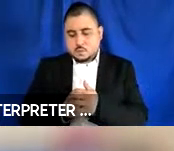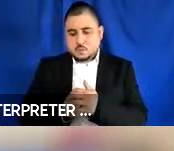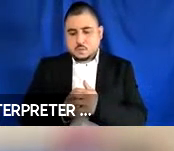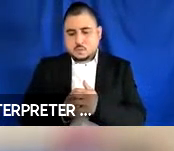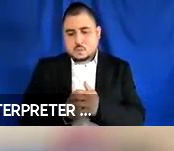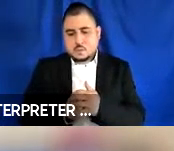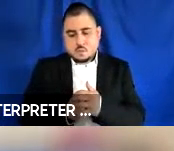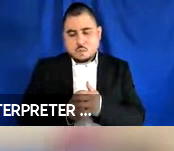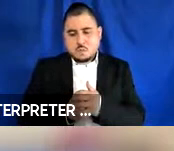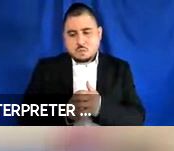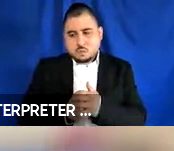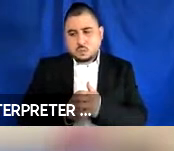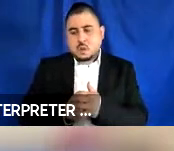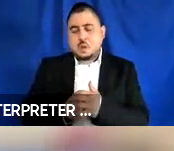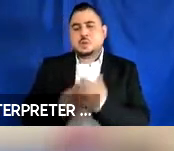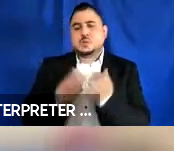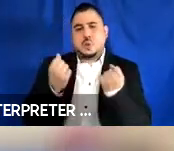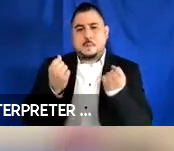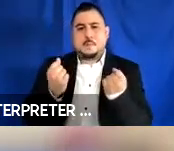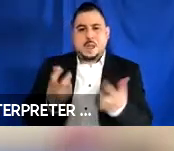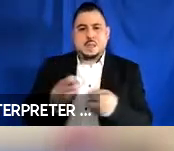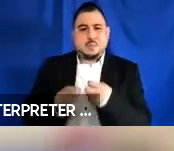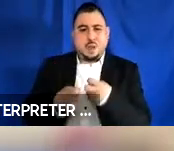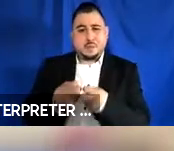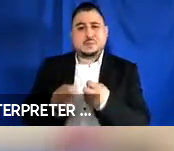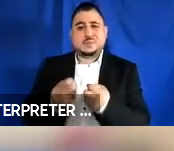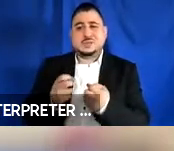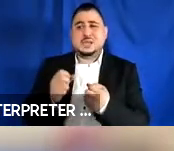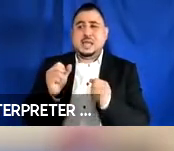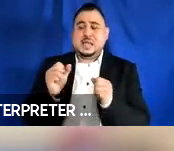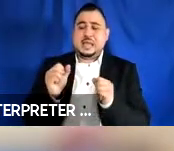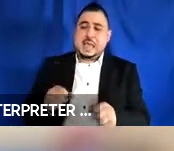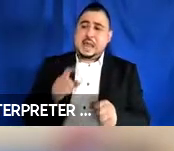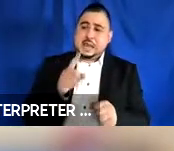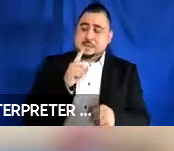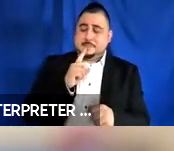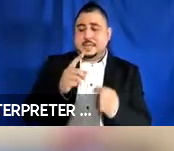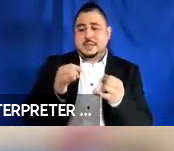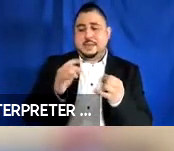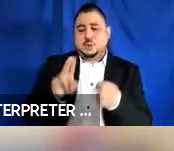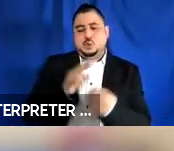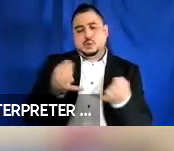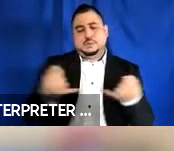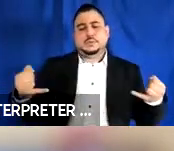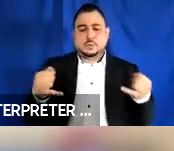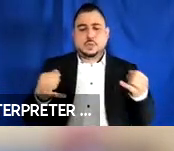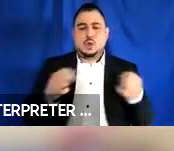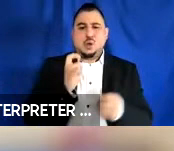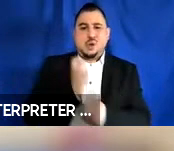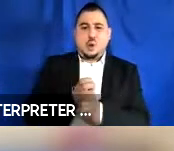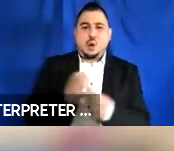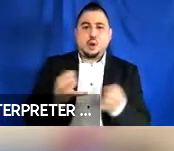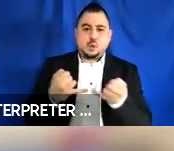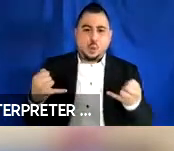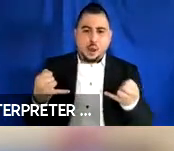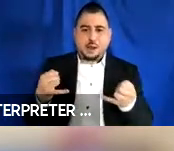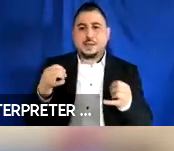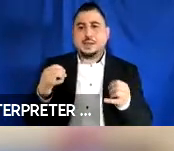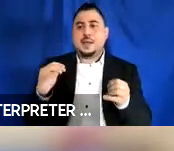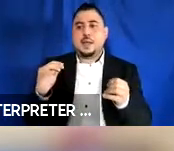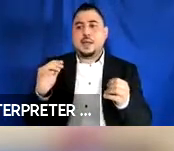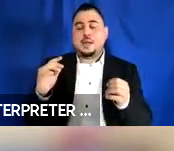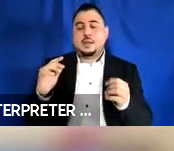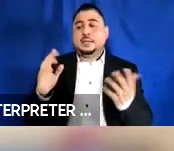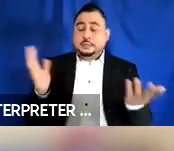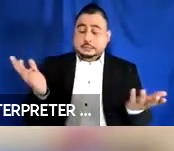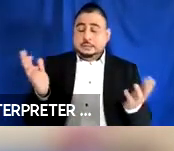A lot of this can be hardwired as opposed to wireless. And this is one thing that's going to have to